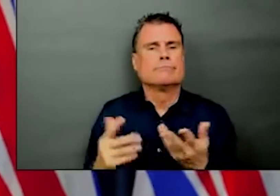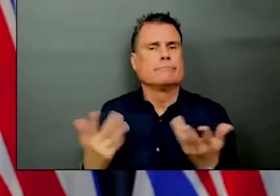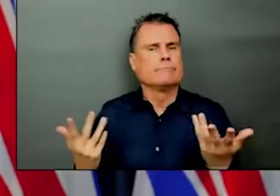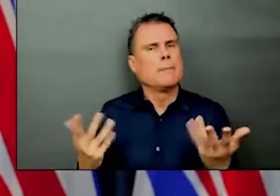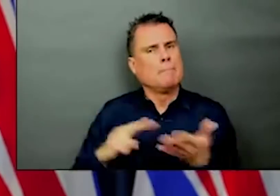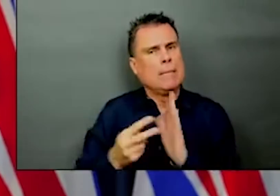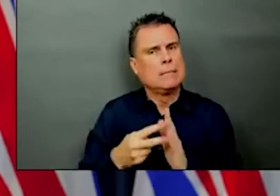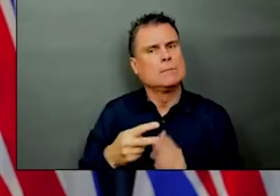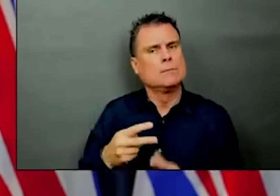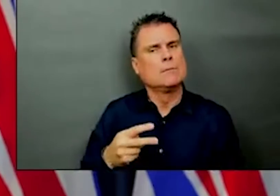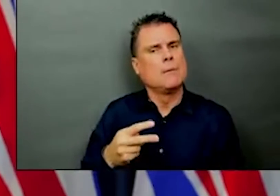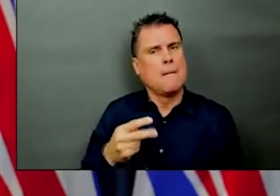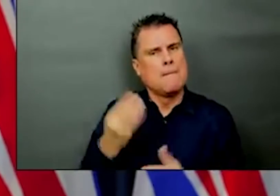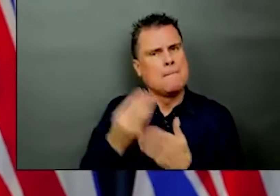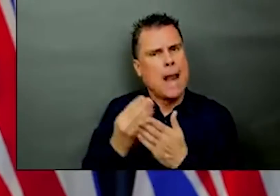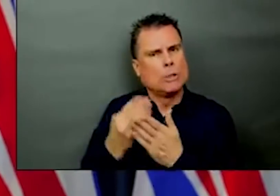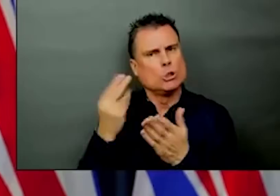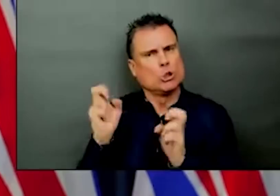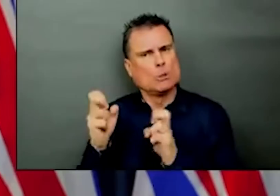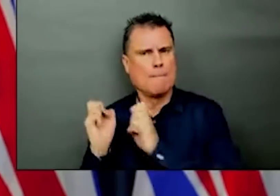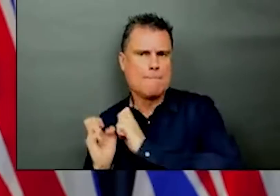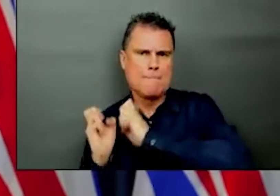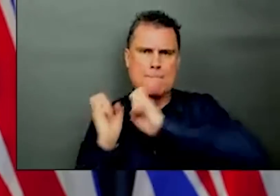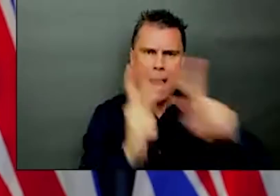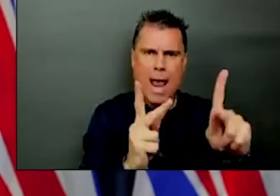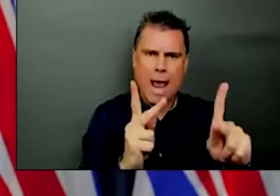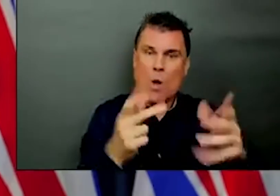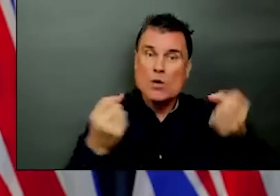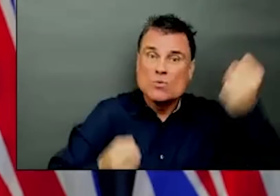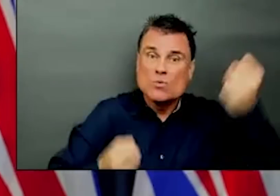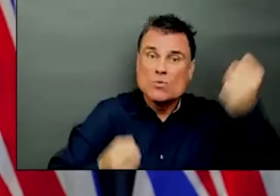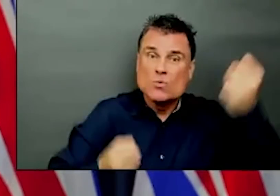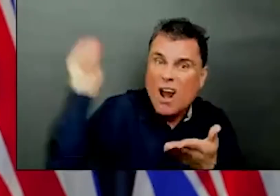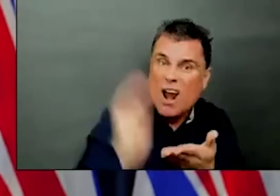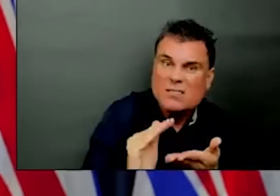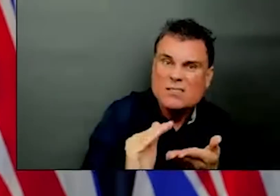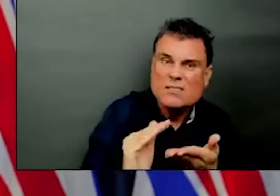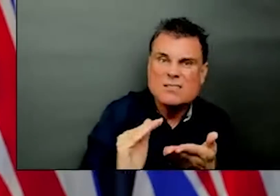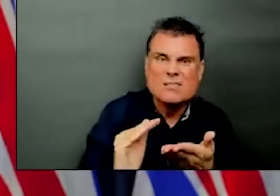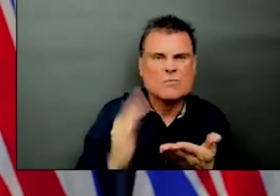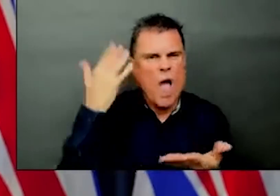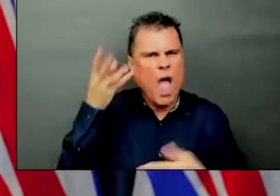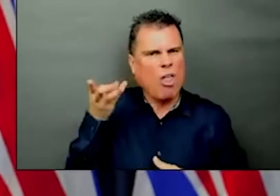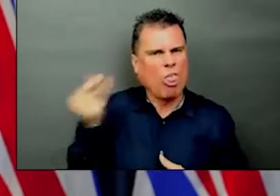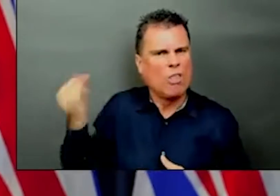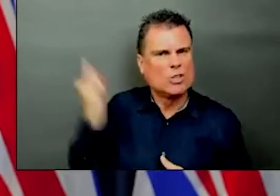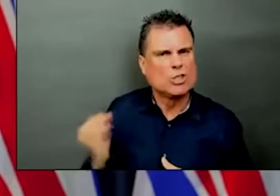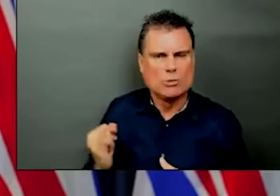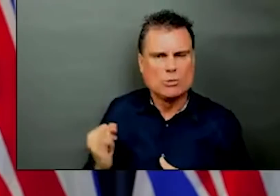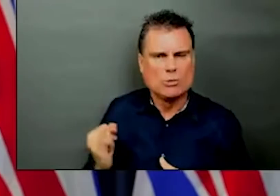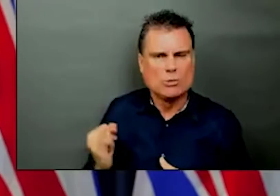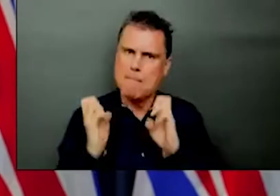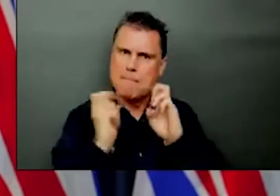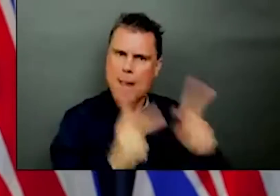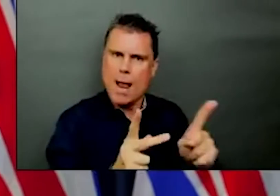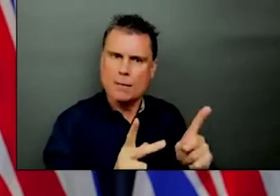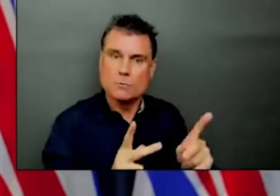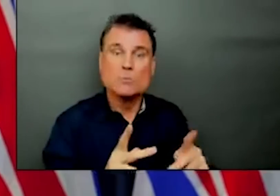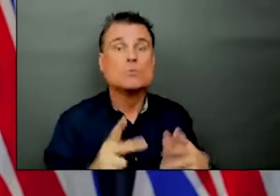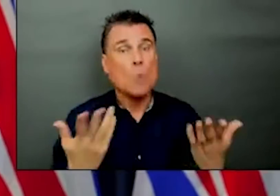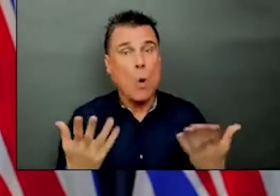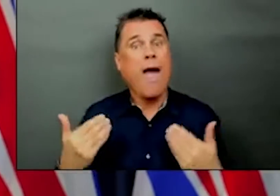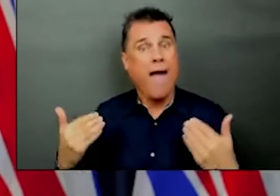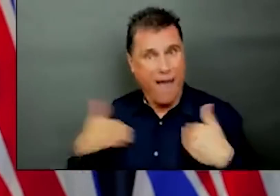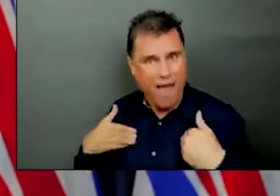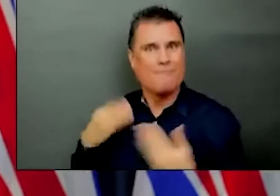you. And now we're doing that, and we're doing it in a prudent manner. We would not, based on the 3-year track record that we've had in government, put at risk